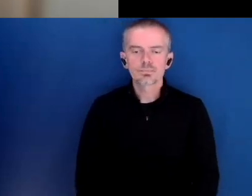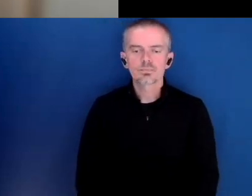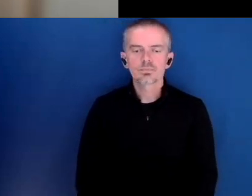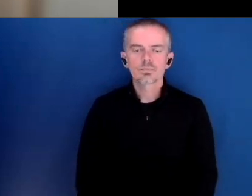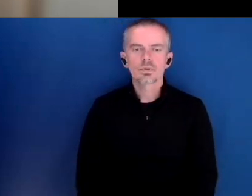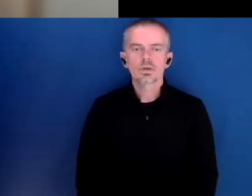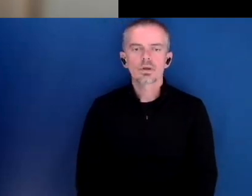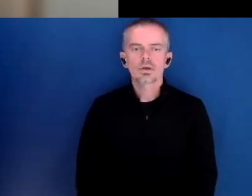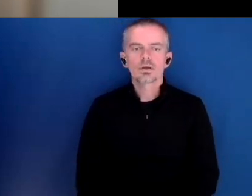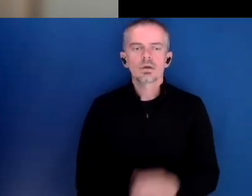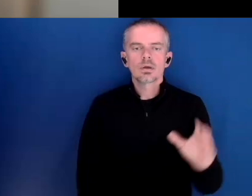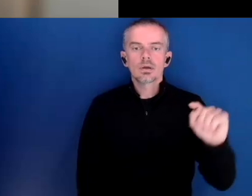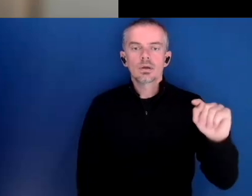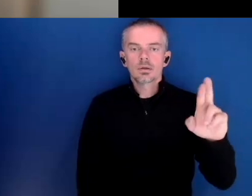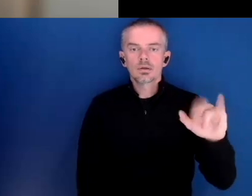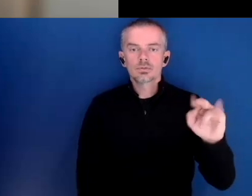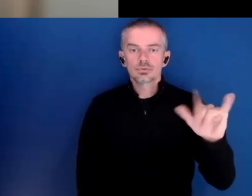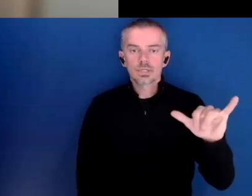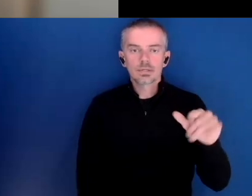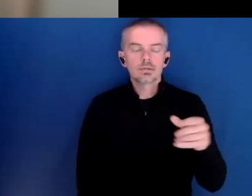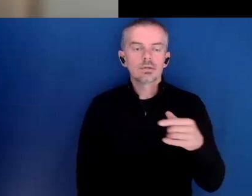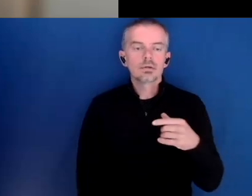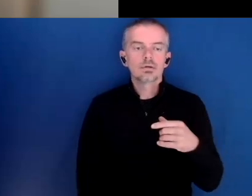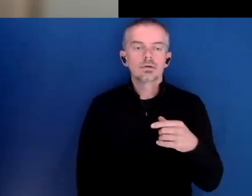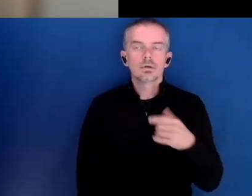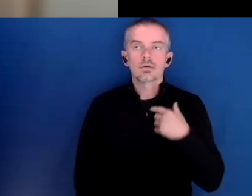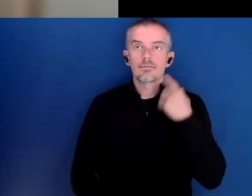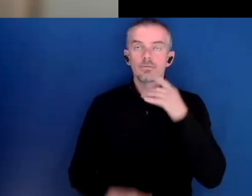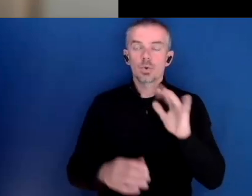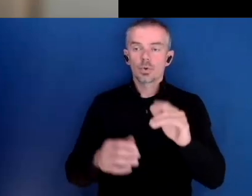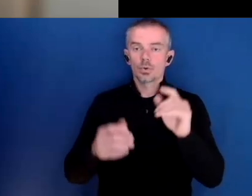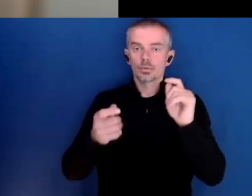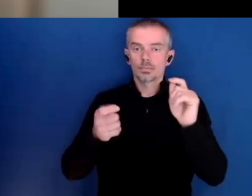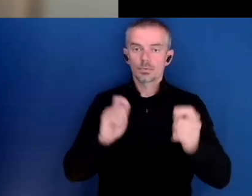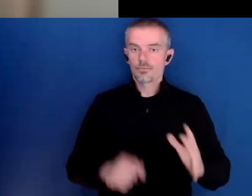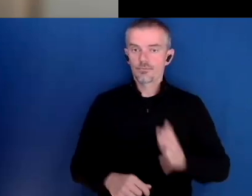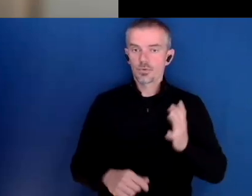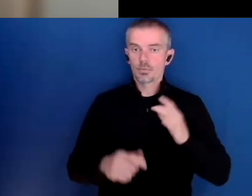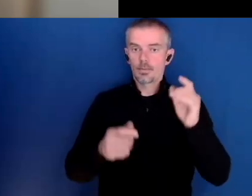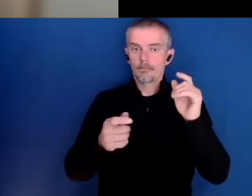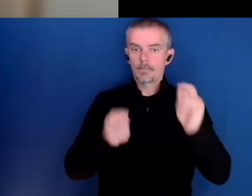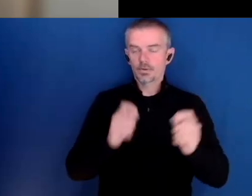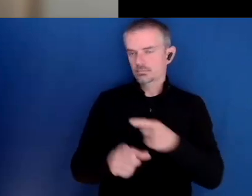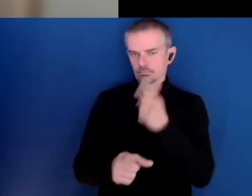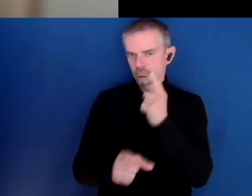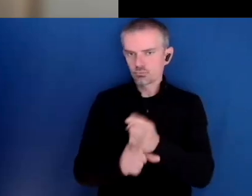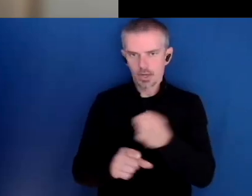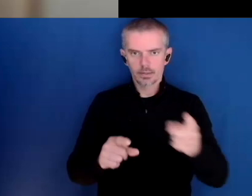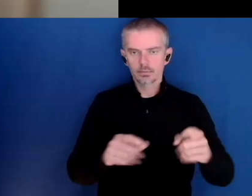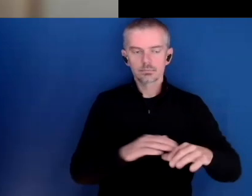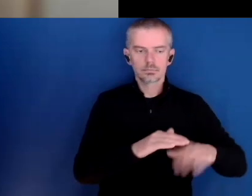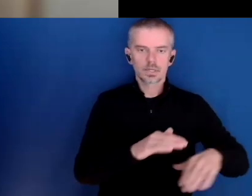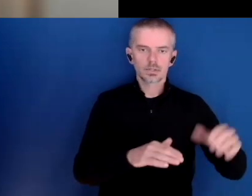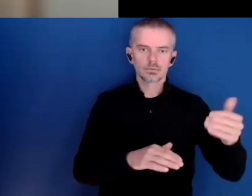I would just add that as far as the modification, the formal modification goes, that's absolutely correct. It doesn't need to